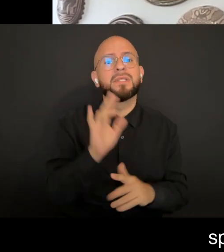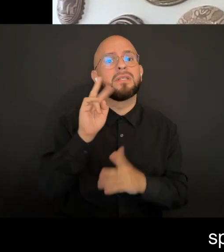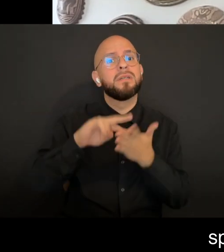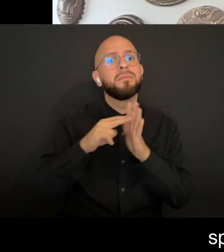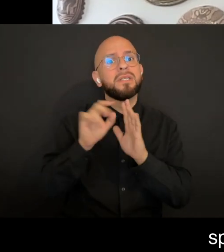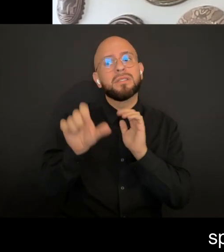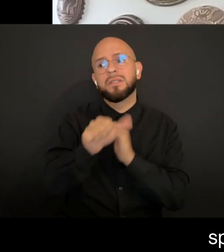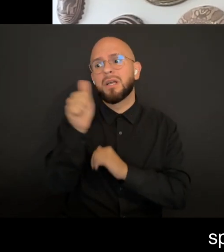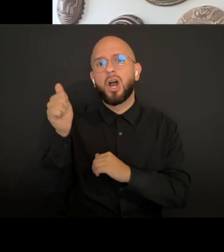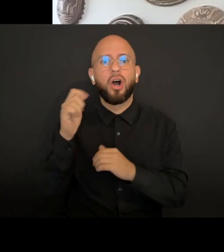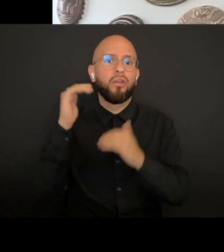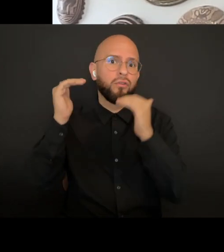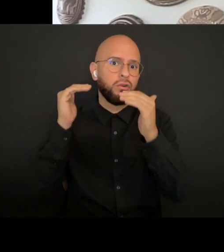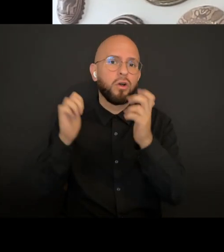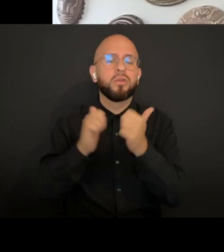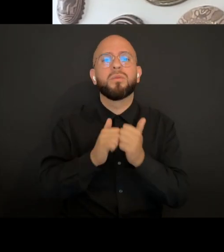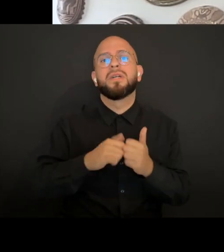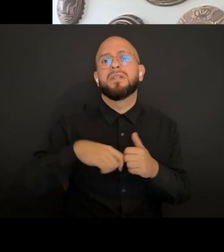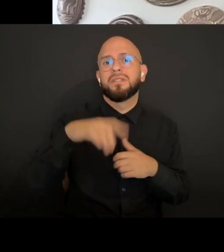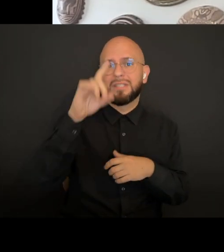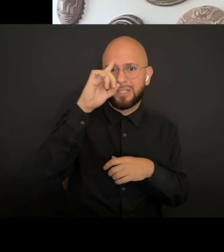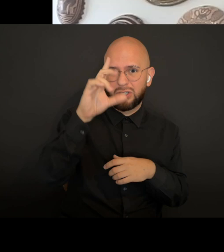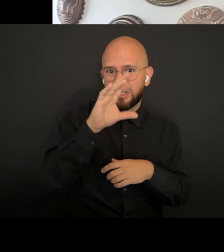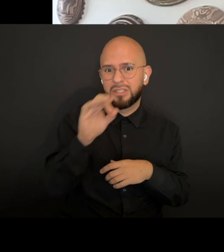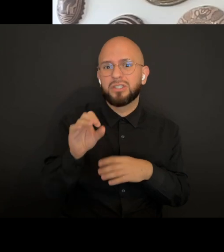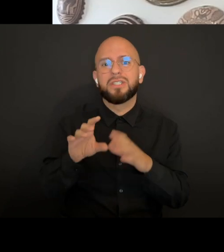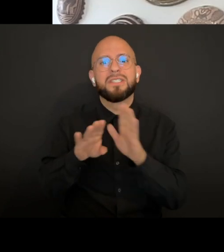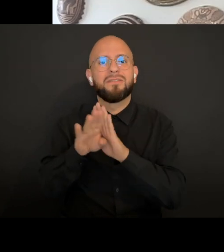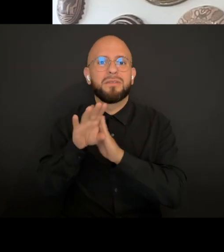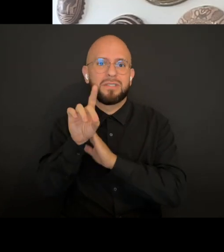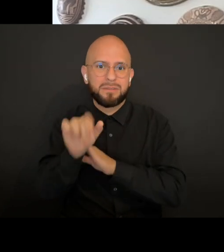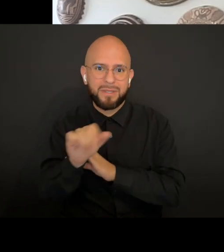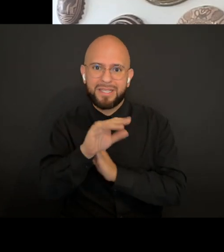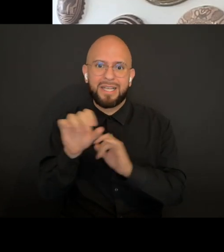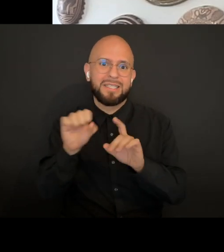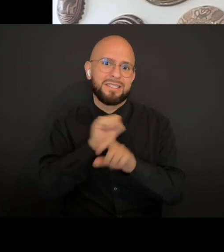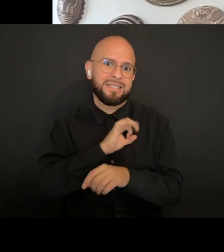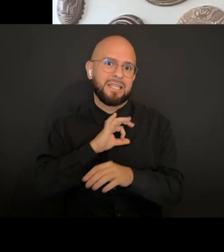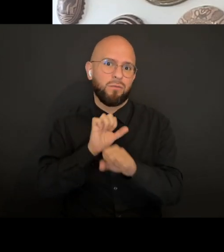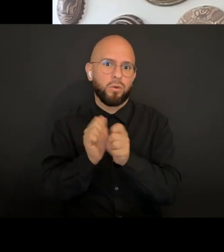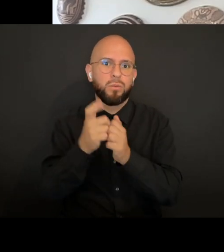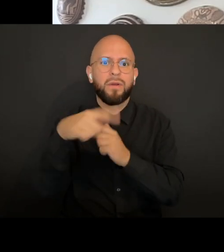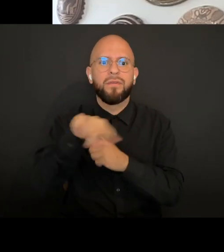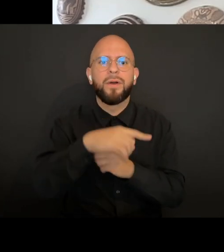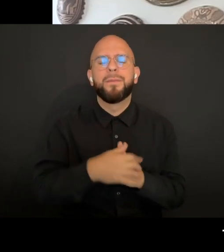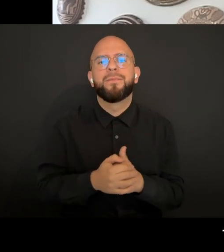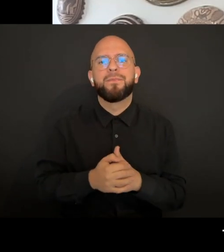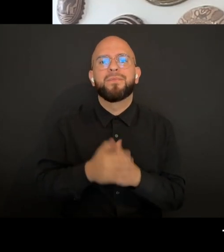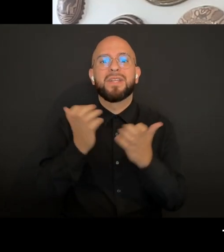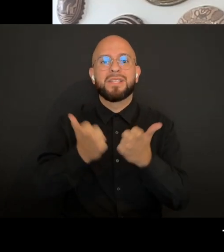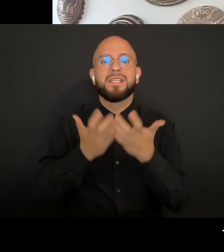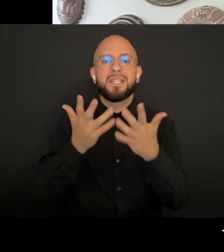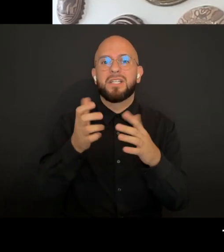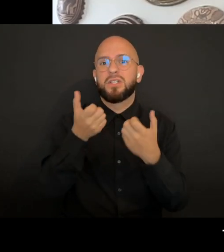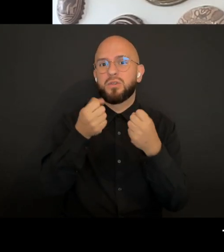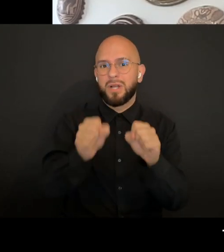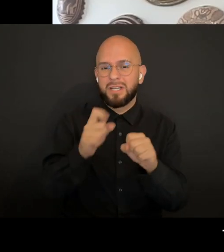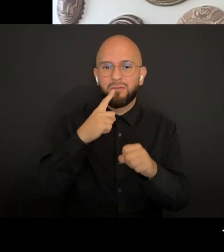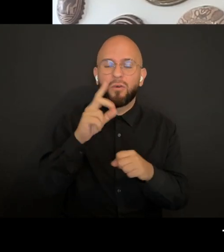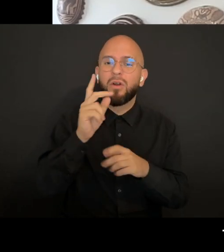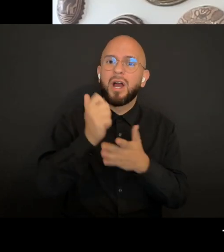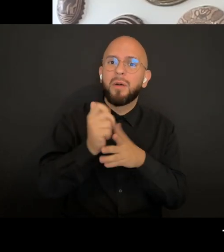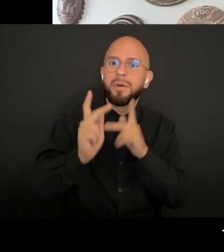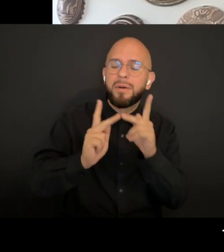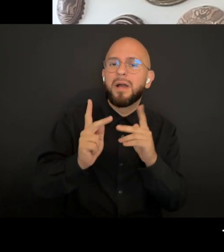can be used by other adults with intellectual and developmental disabilities and the staff working with them. The suggested strategies